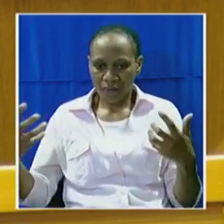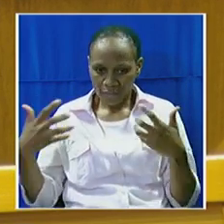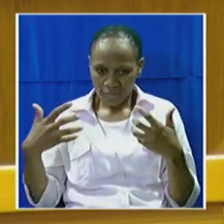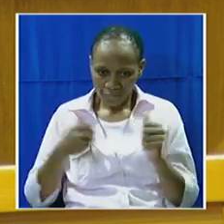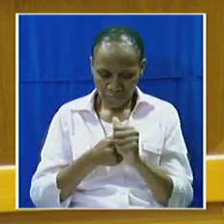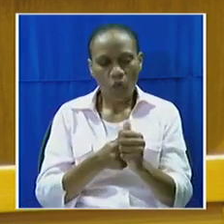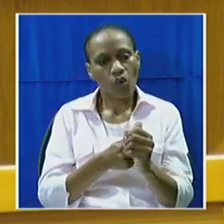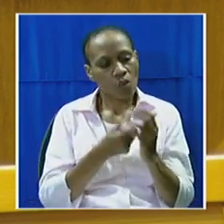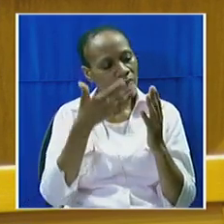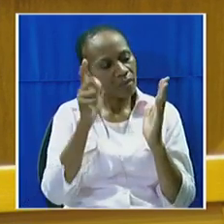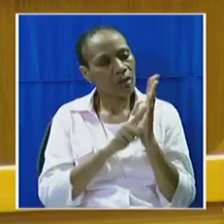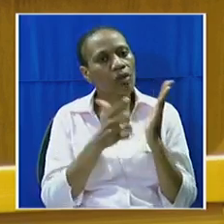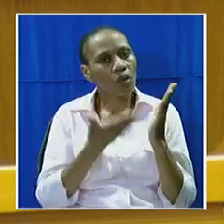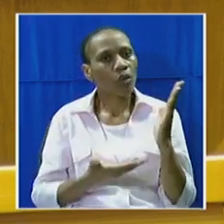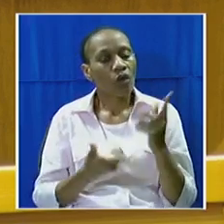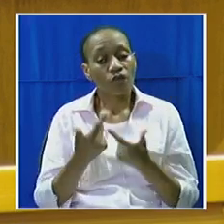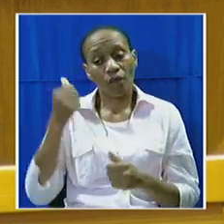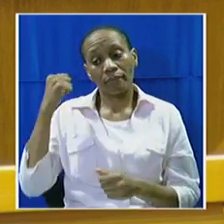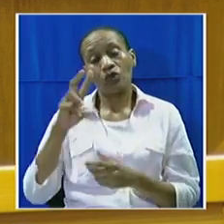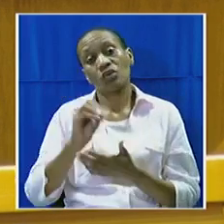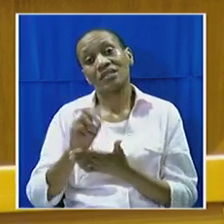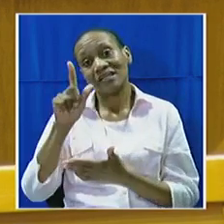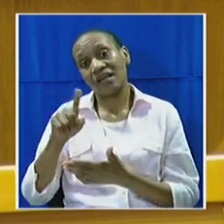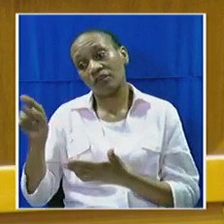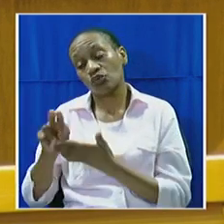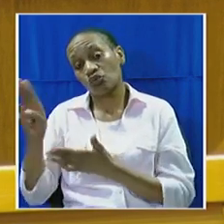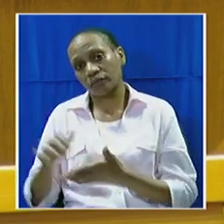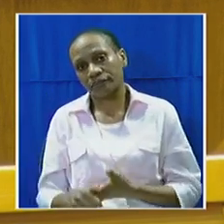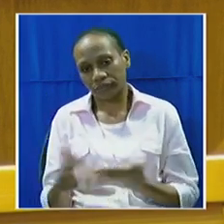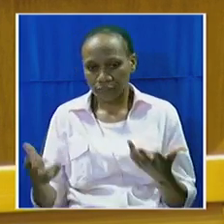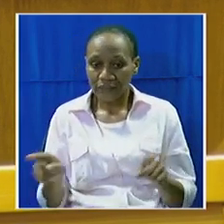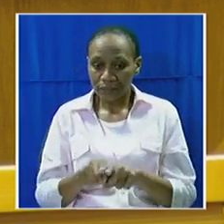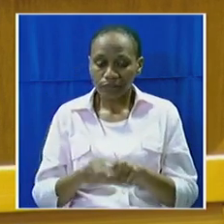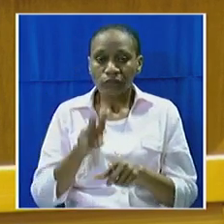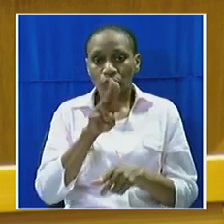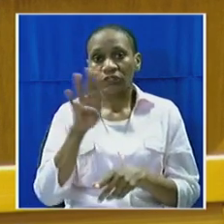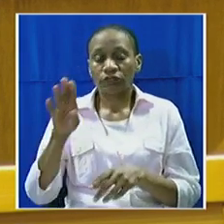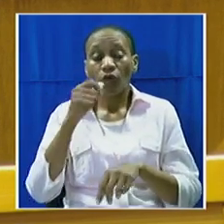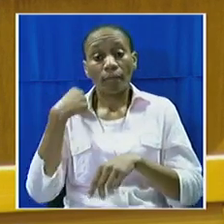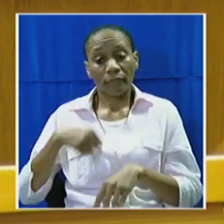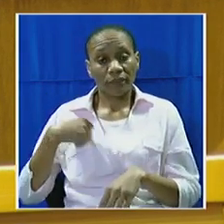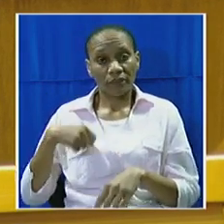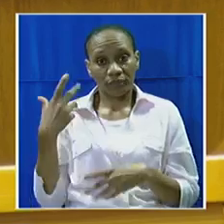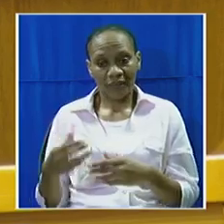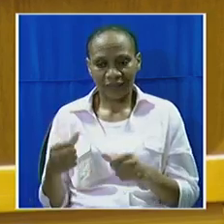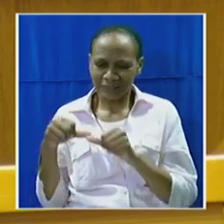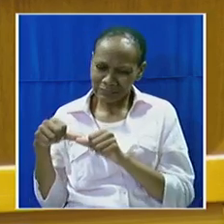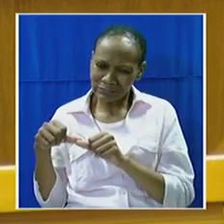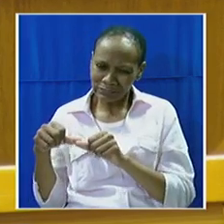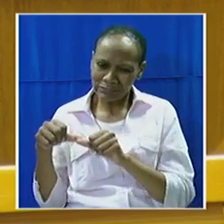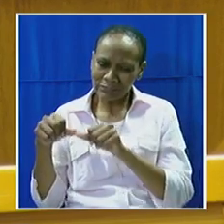since 2011-12. It is a national crisis when 24 municipalities are currently